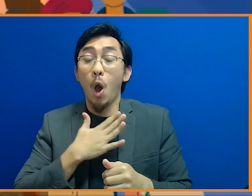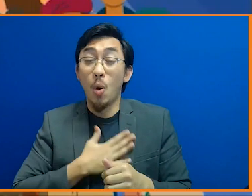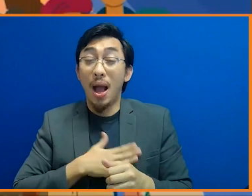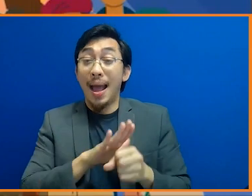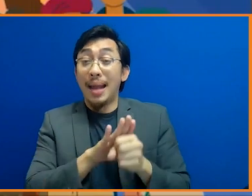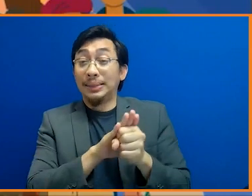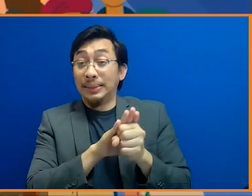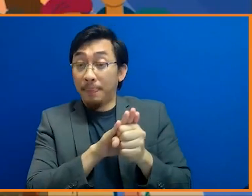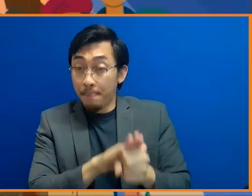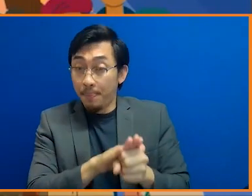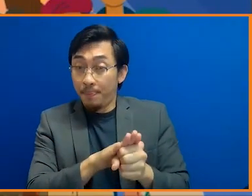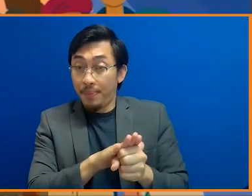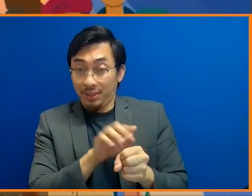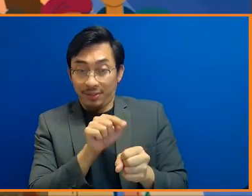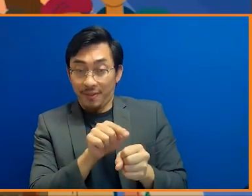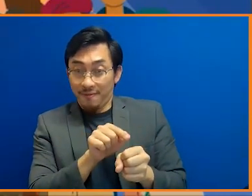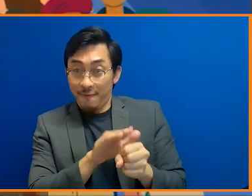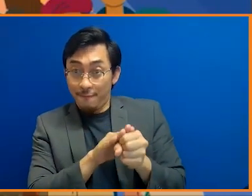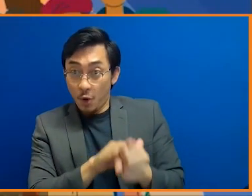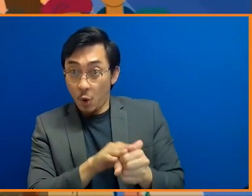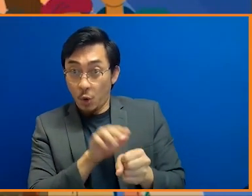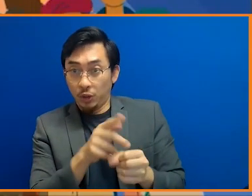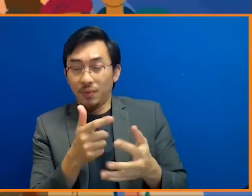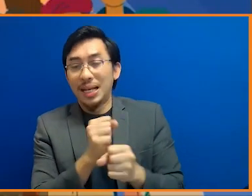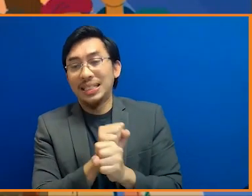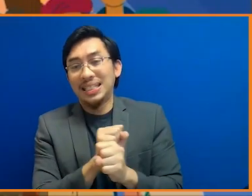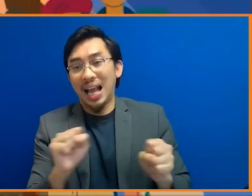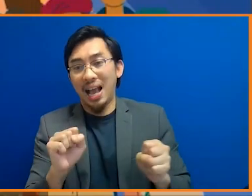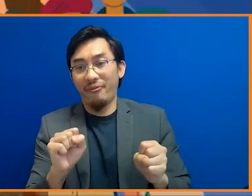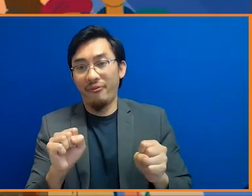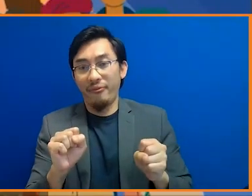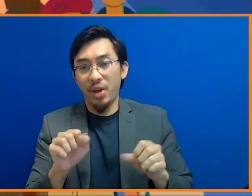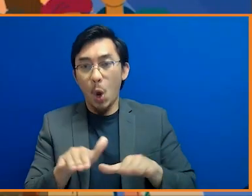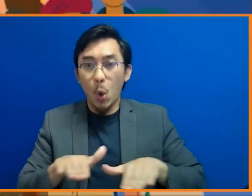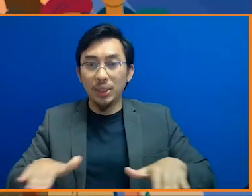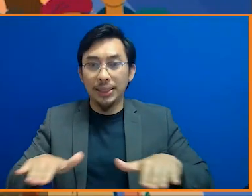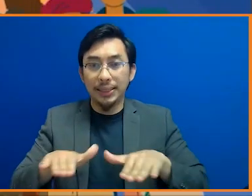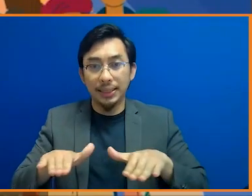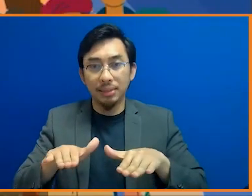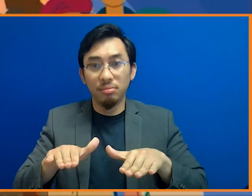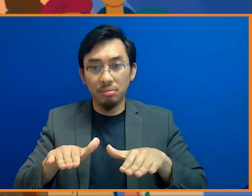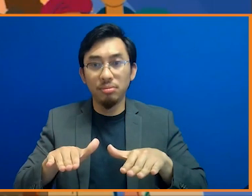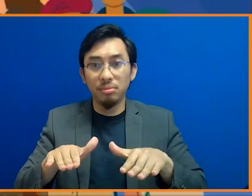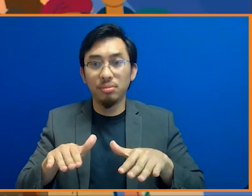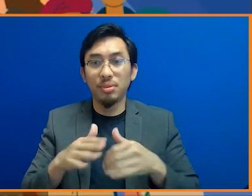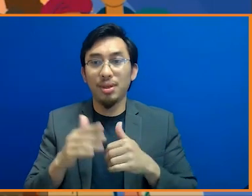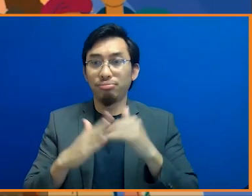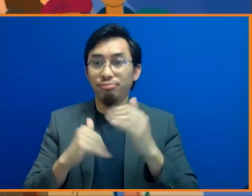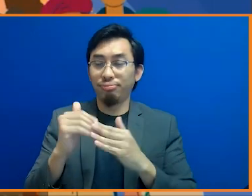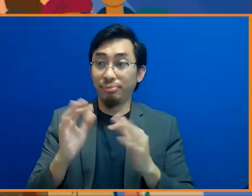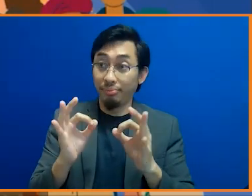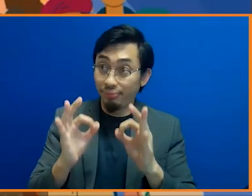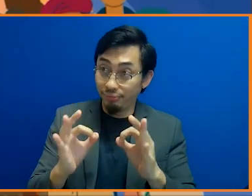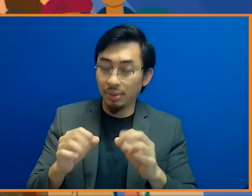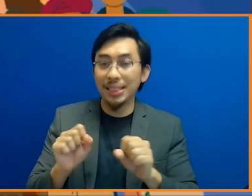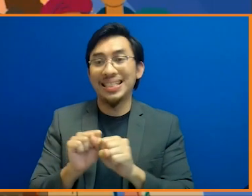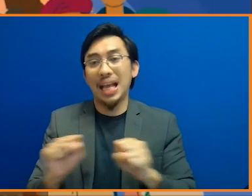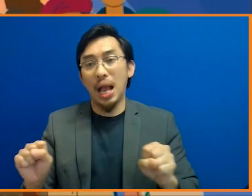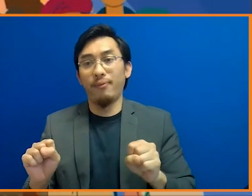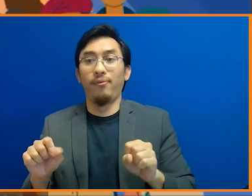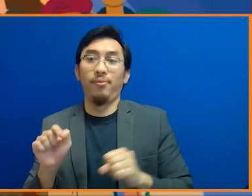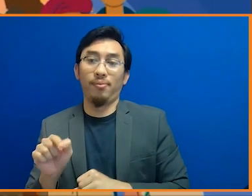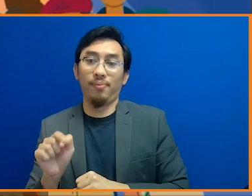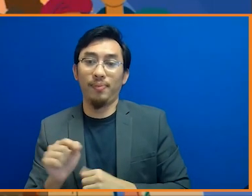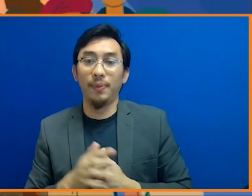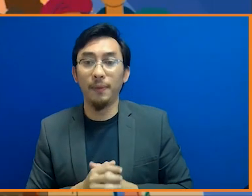different. You just want to emphasize that we will have a safer condition after the reconstruction process.